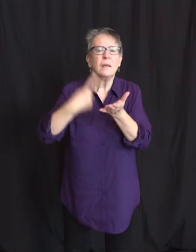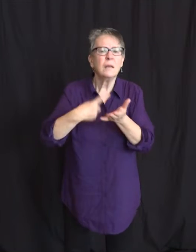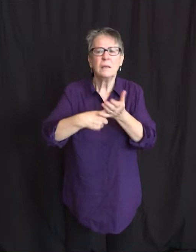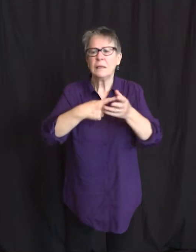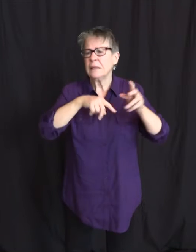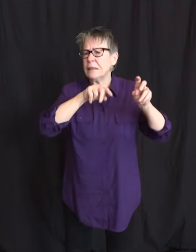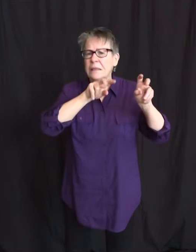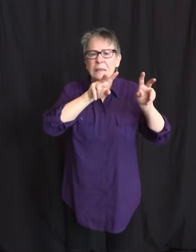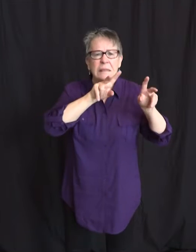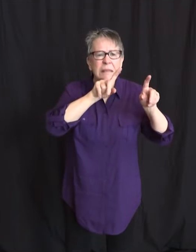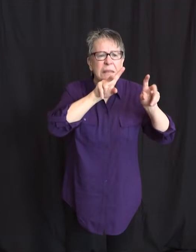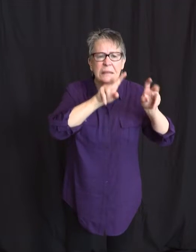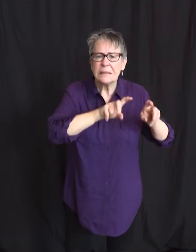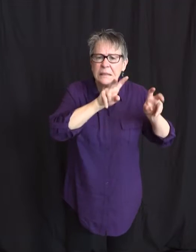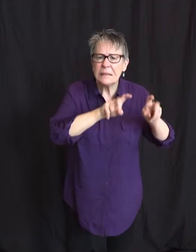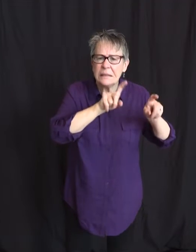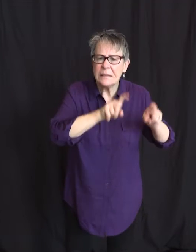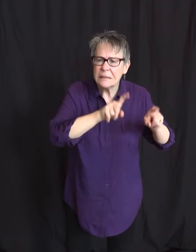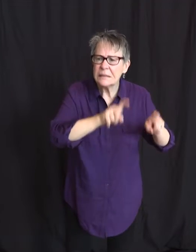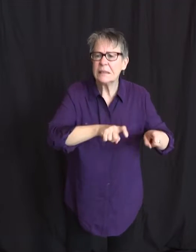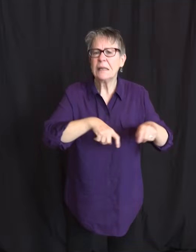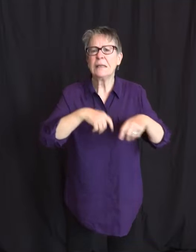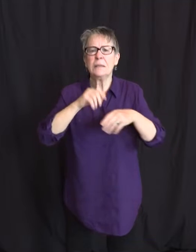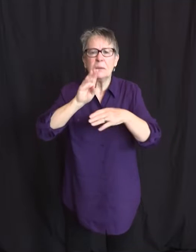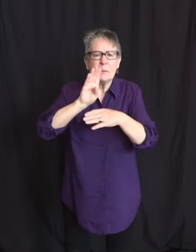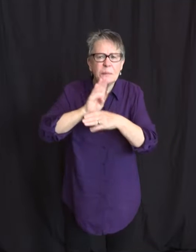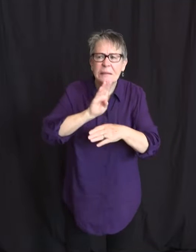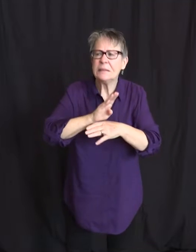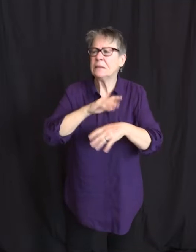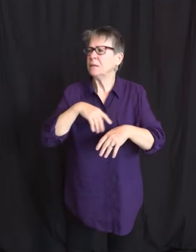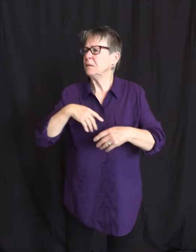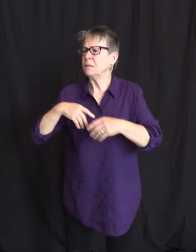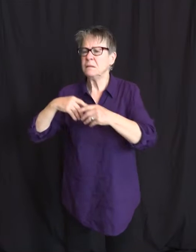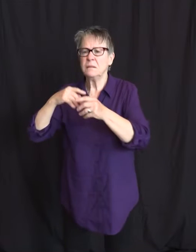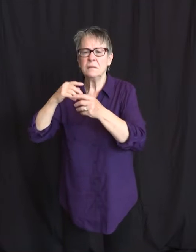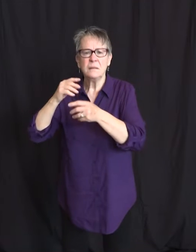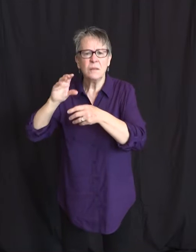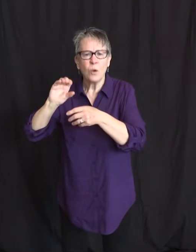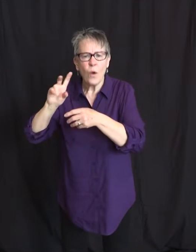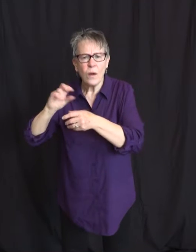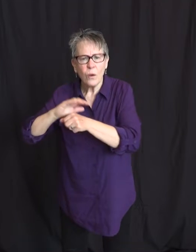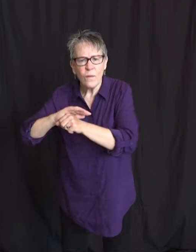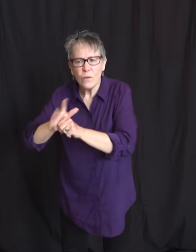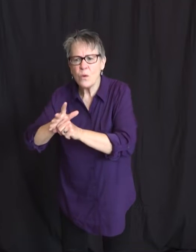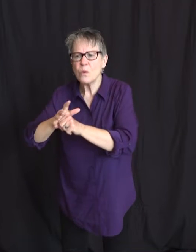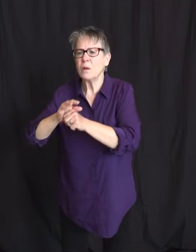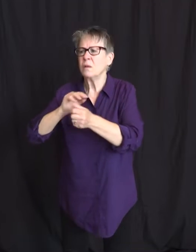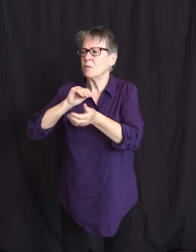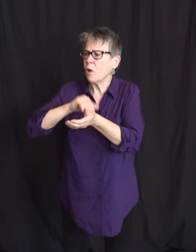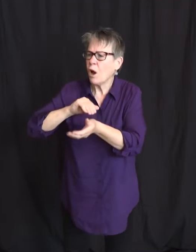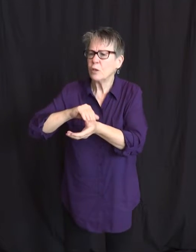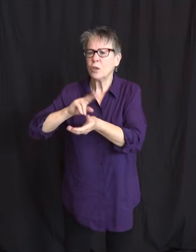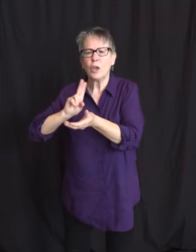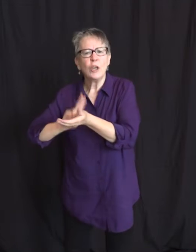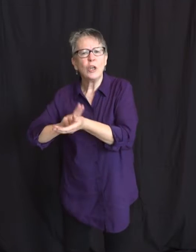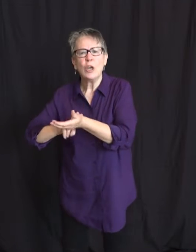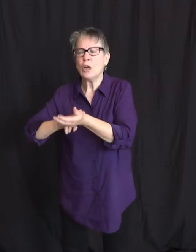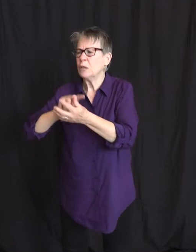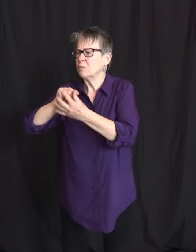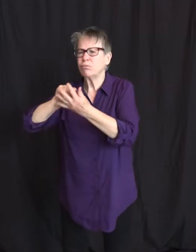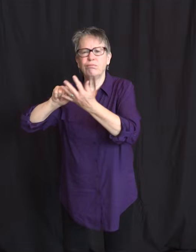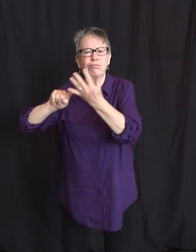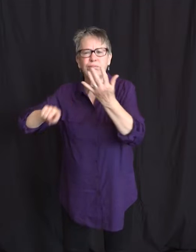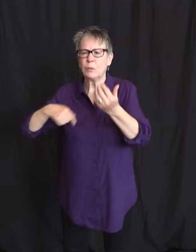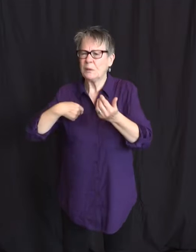for our state, relief for our people, our staffs, or you and I personally, we speak every single day and we get the